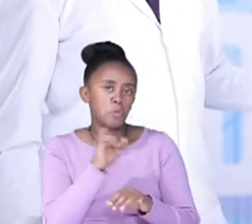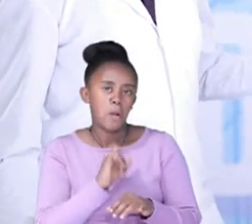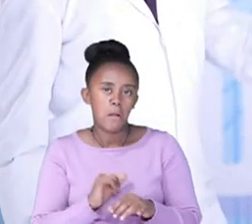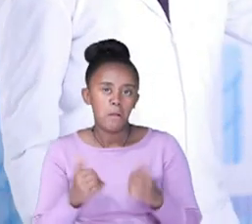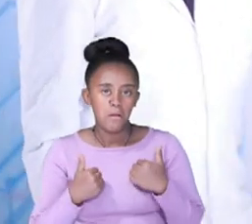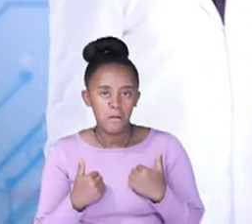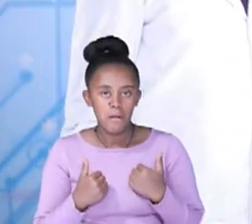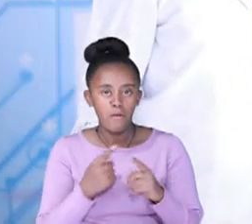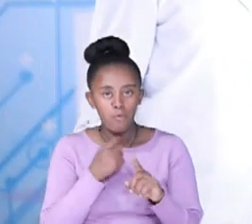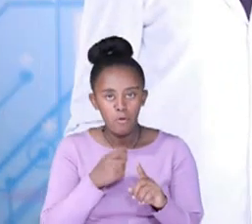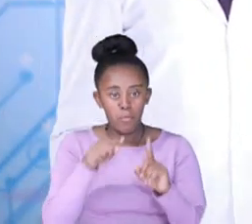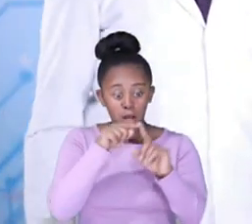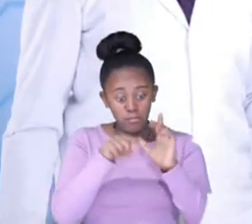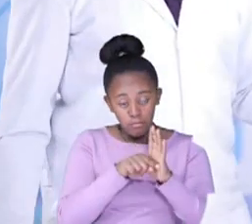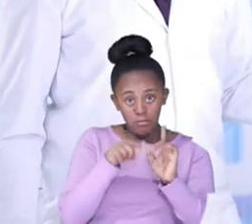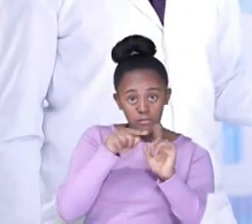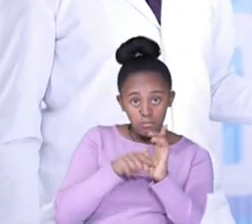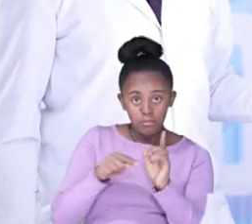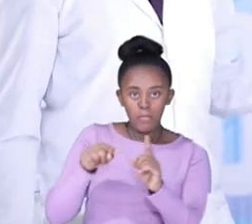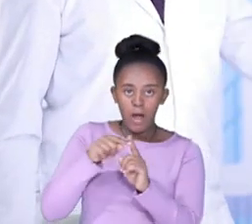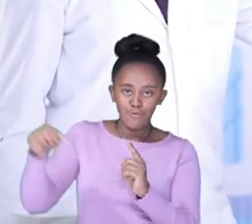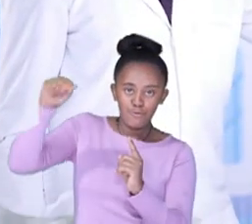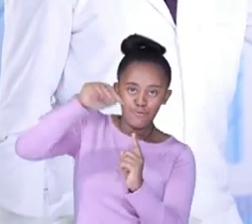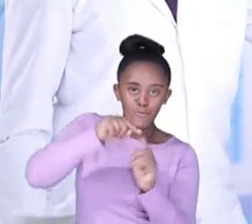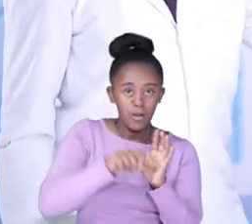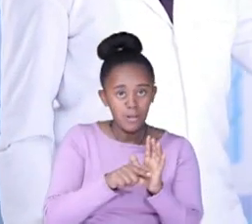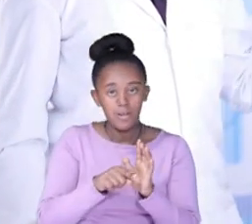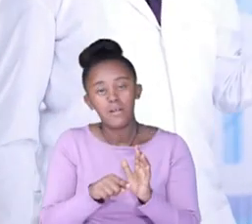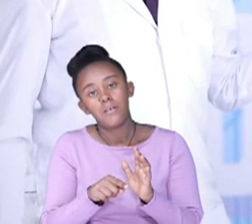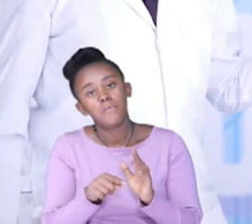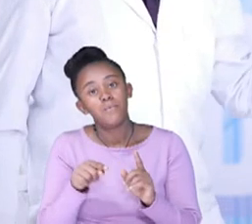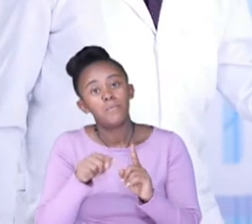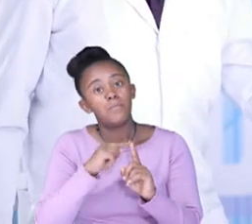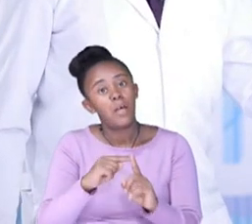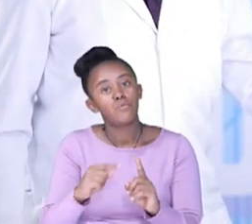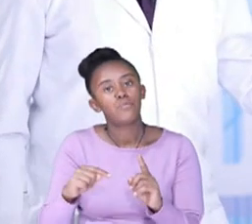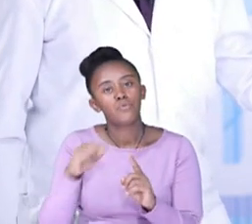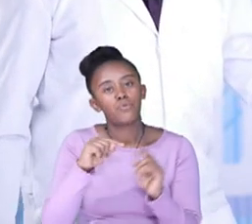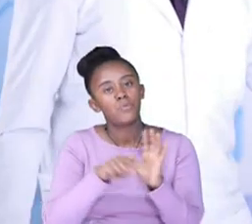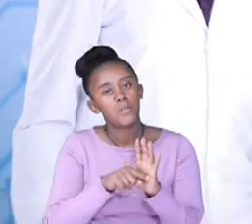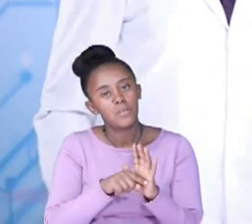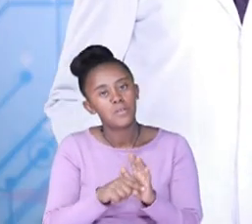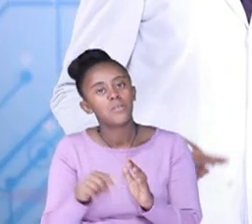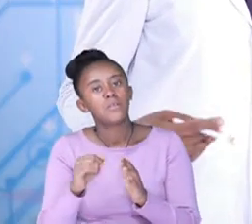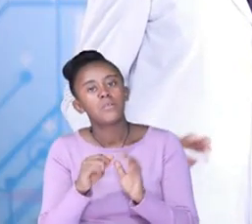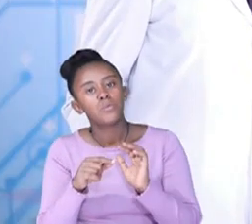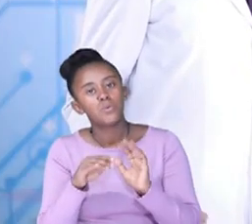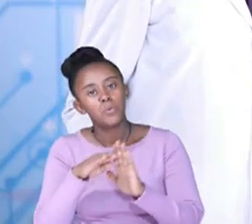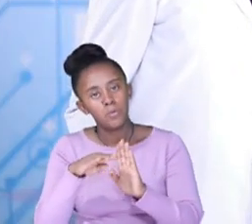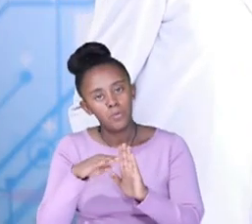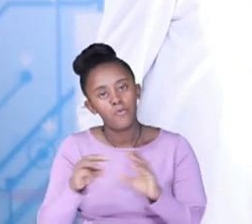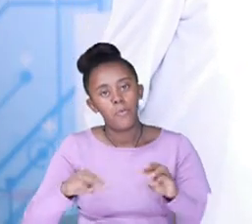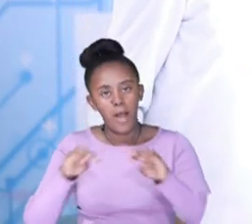similarity. Therefore, from plus to minus, electric field lines run and draw like this. And it is also possible to represent